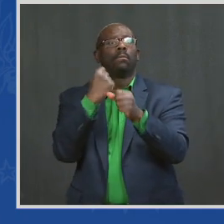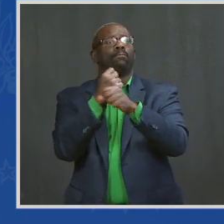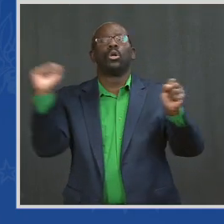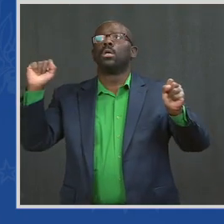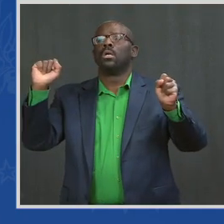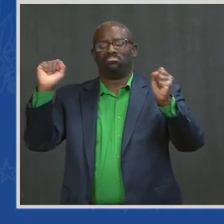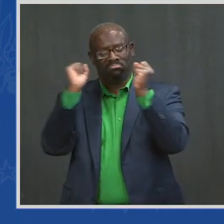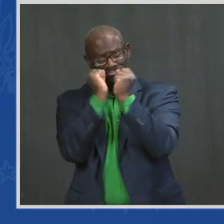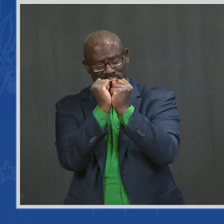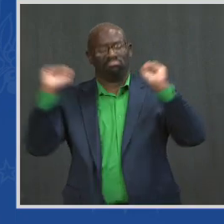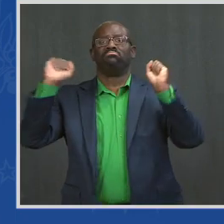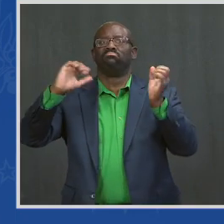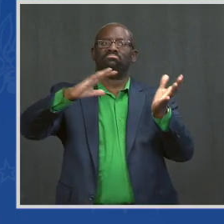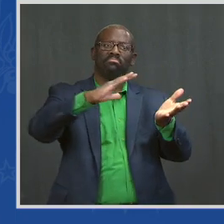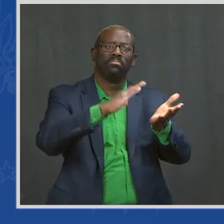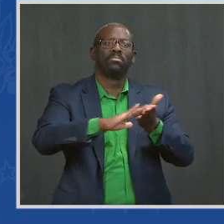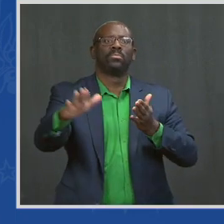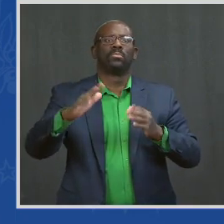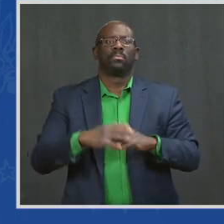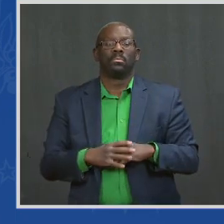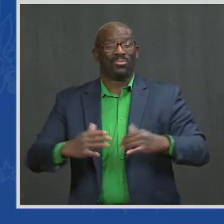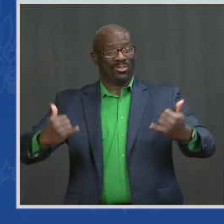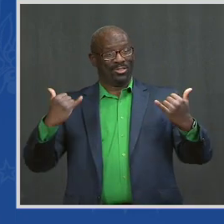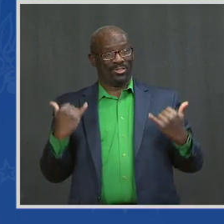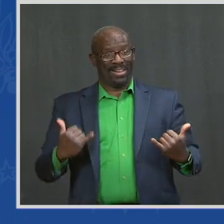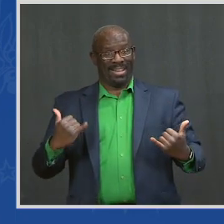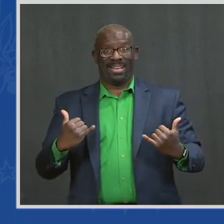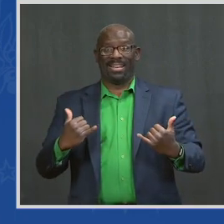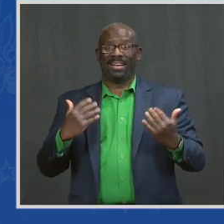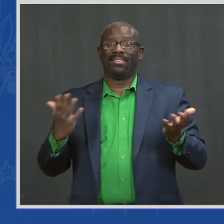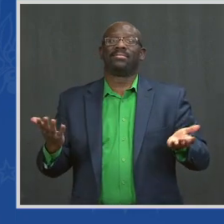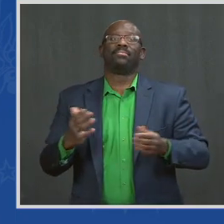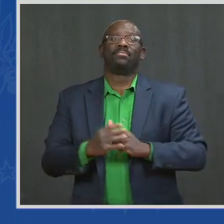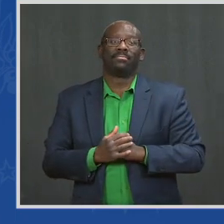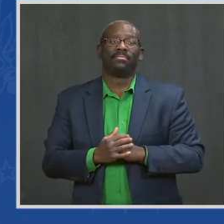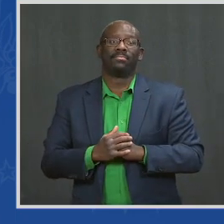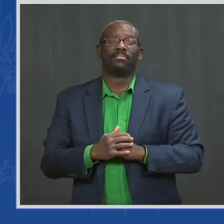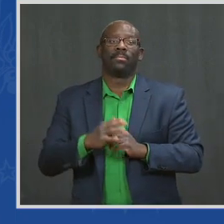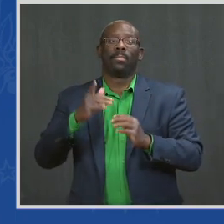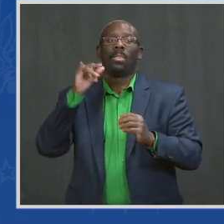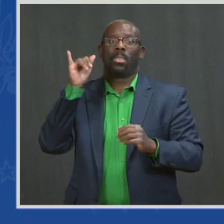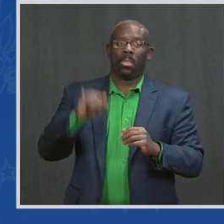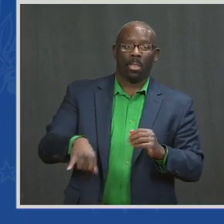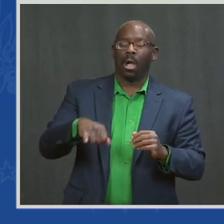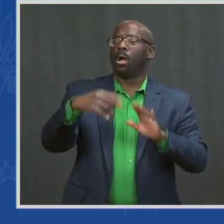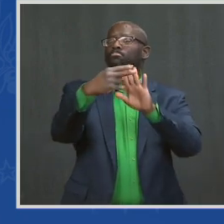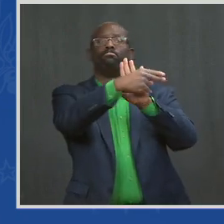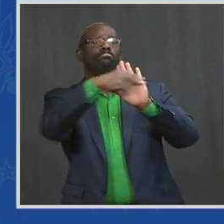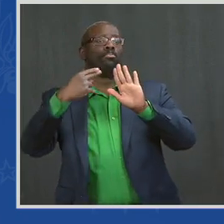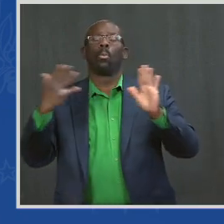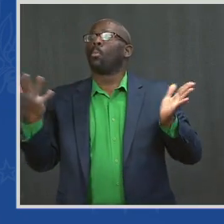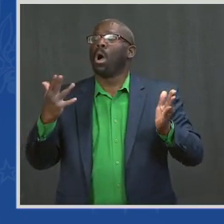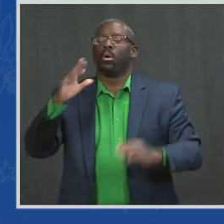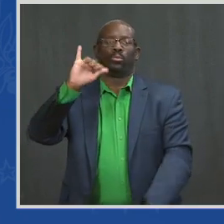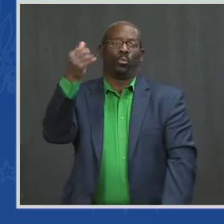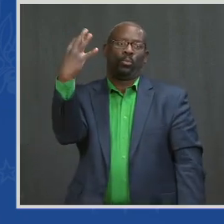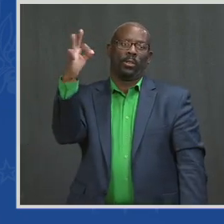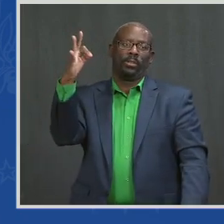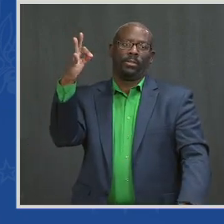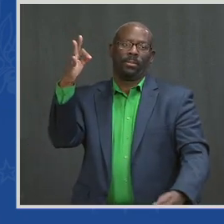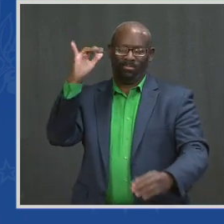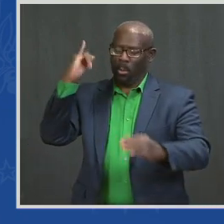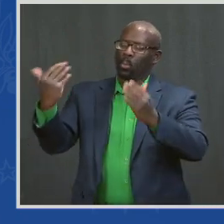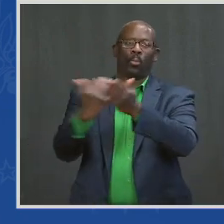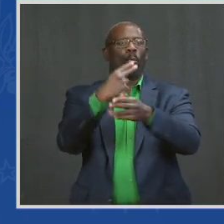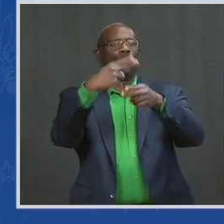The day, as you all know, and we repeat some of what was said, became known as Juneteenth. You all know that. A day that reflects what the